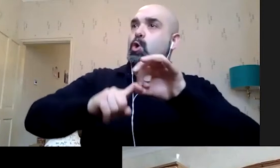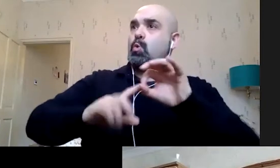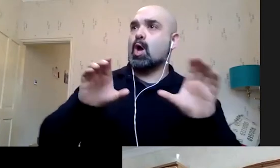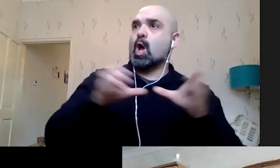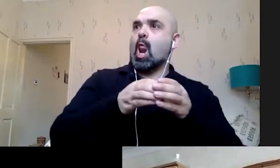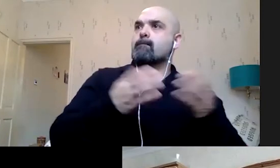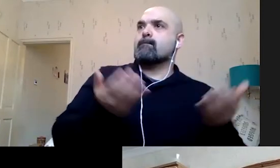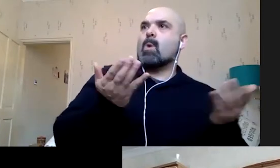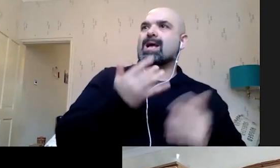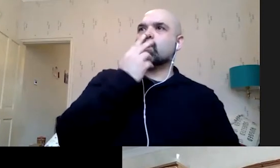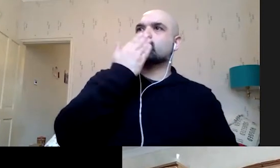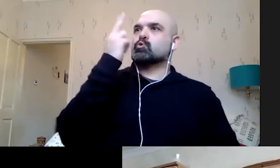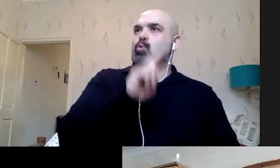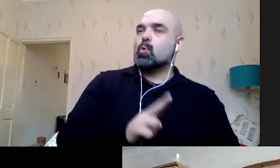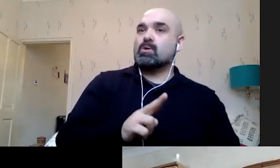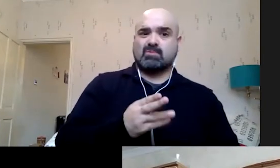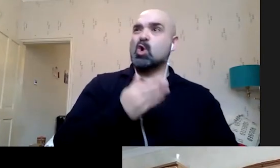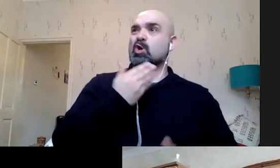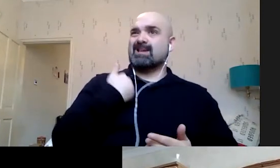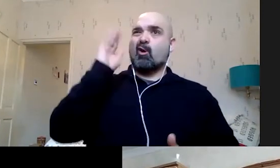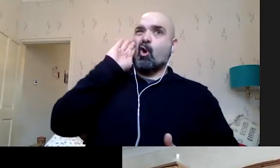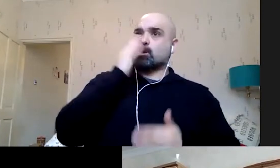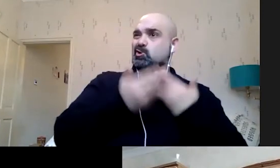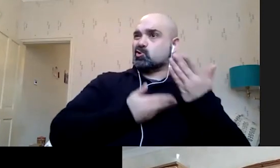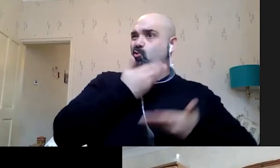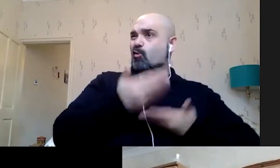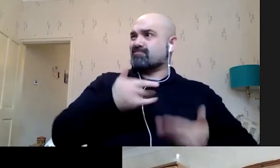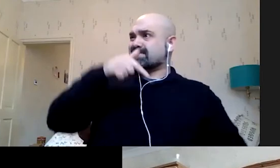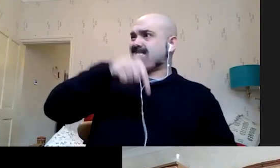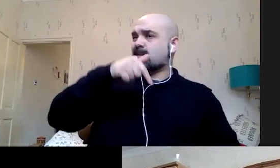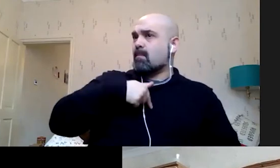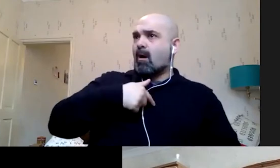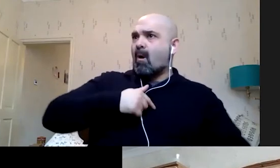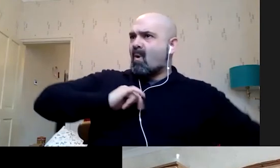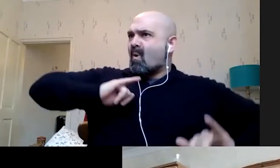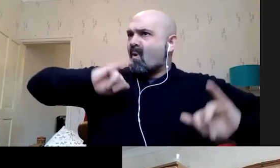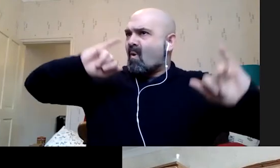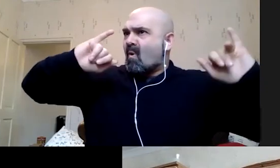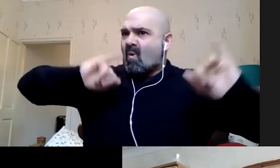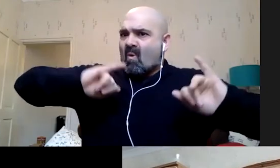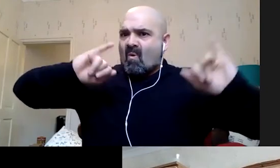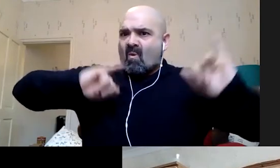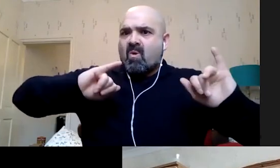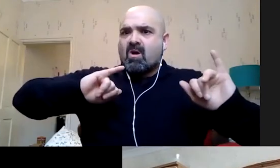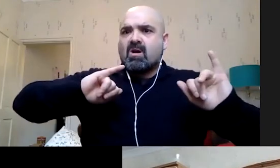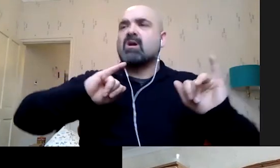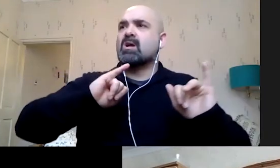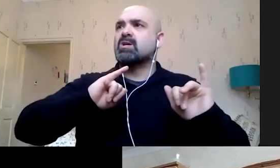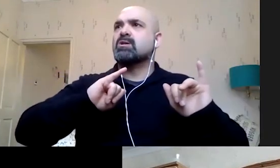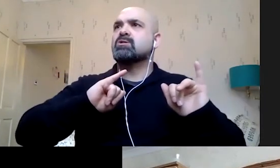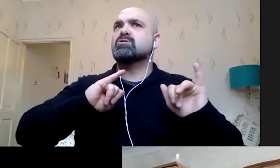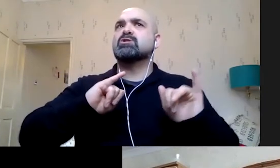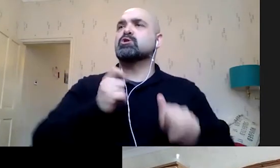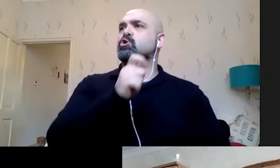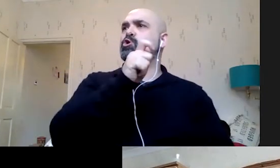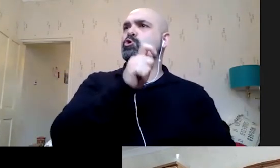some stories there that I can only describe as awful, horrific, about students, trans-identifying students and